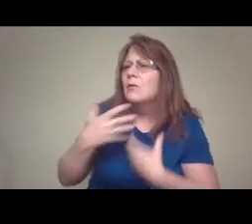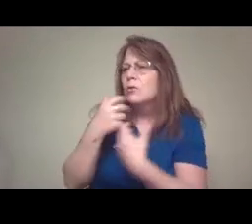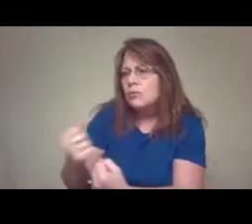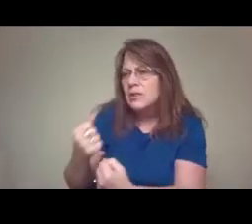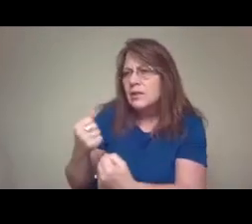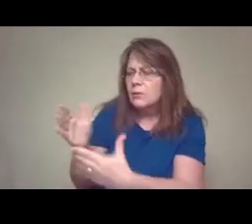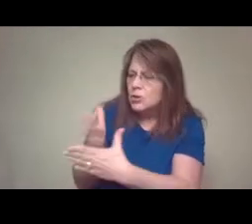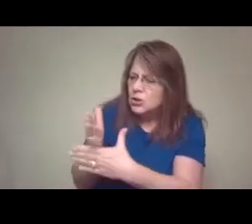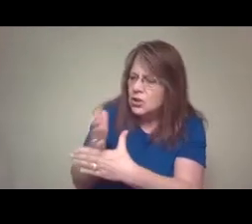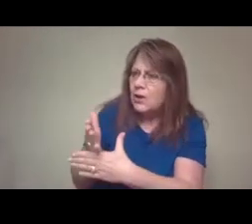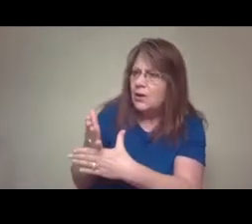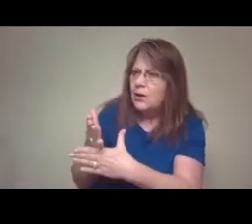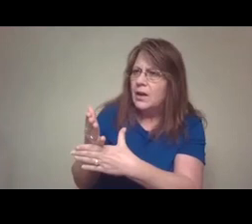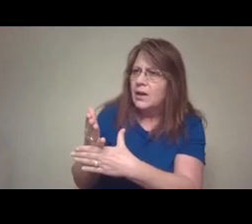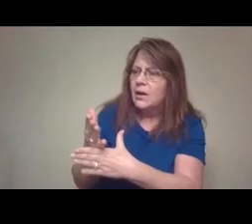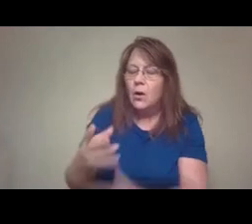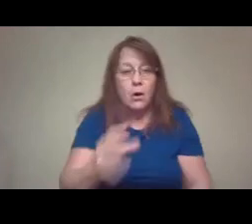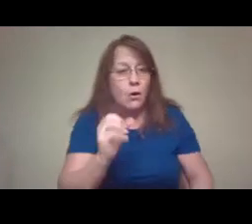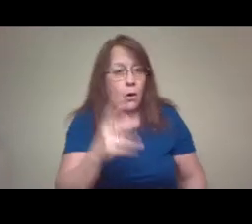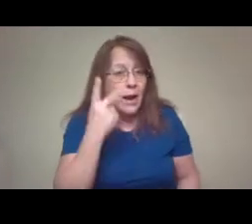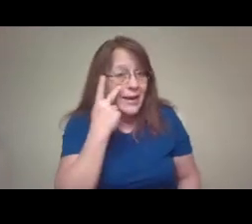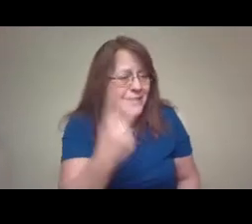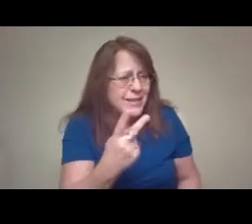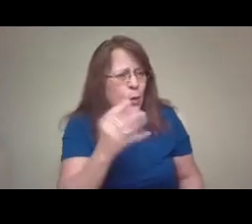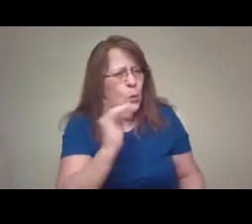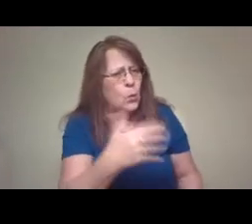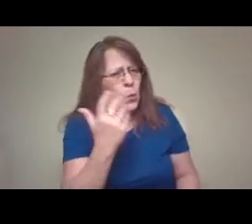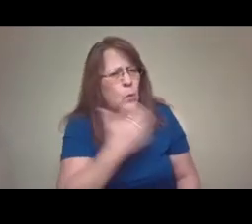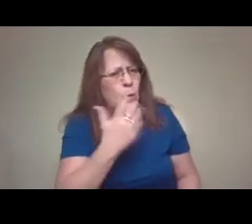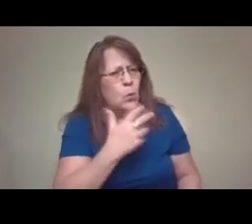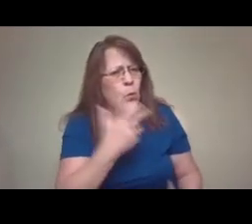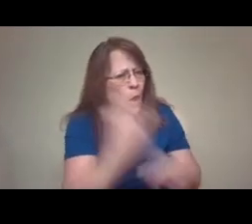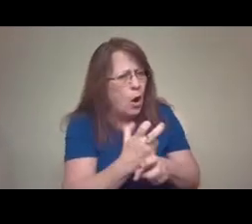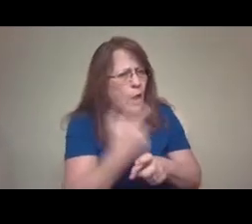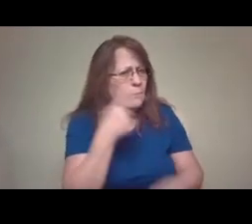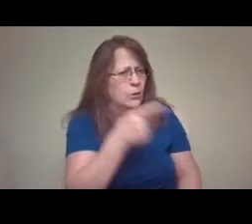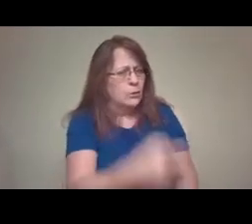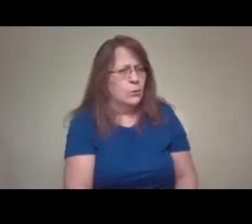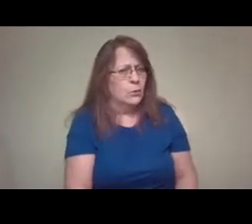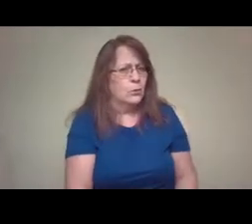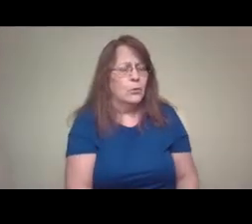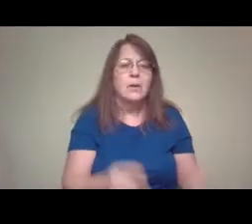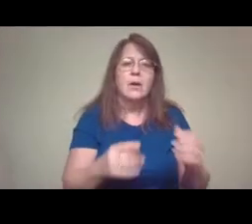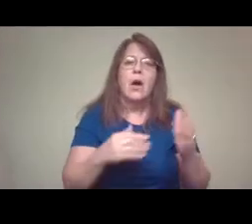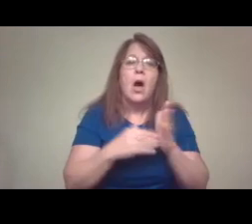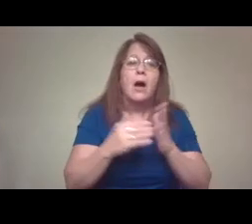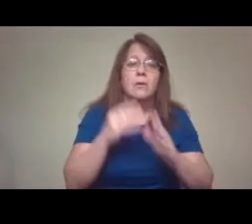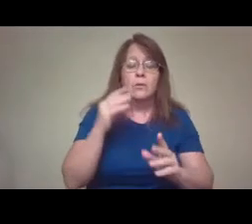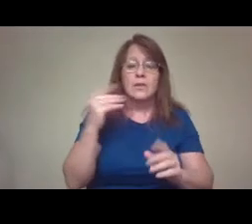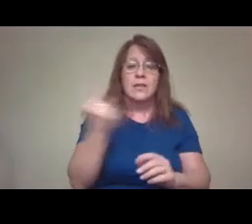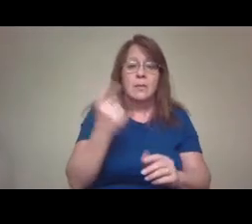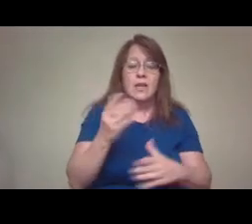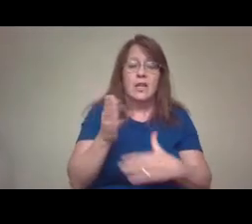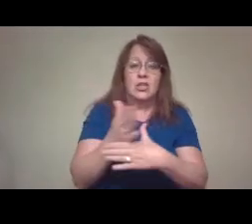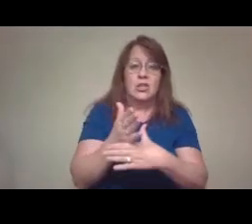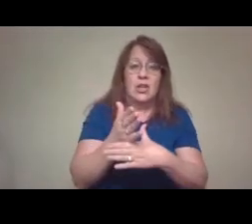how you're feeling, or I can see that this has really been hard for you. Often when someone shares that they're emotionally hurting or experiencing